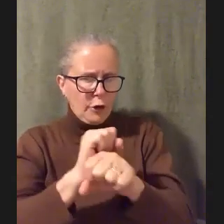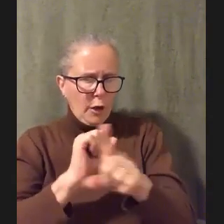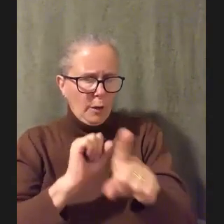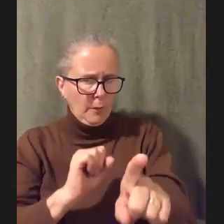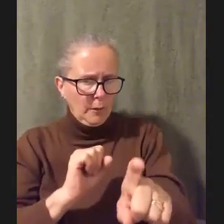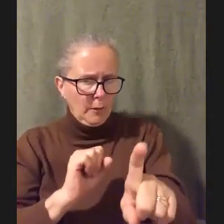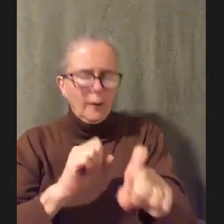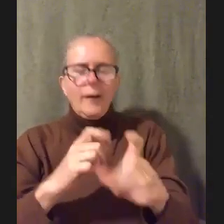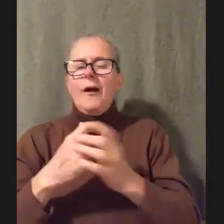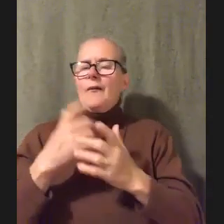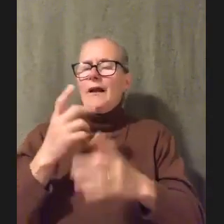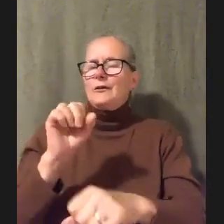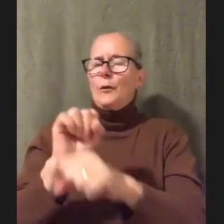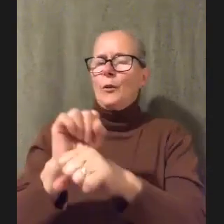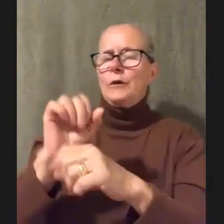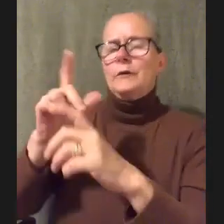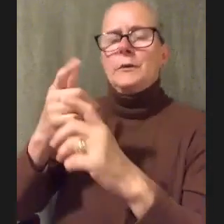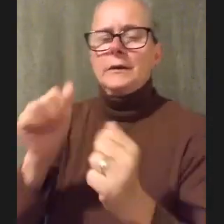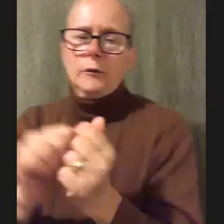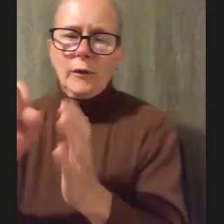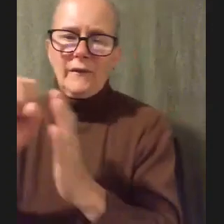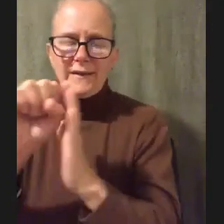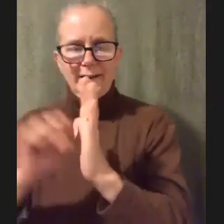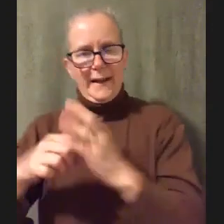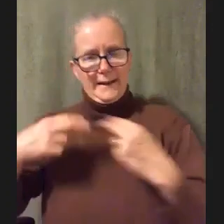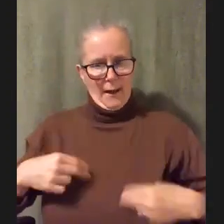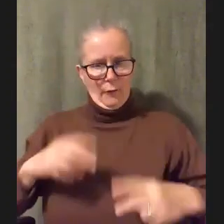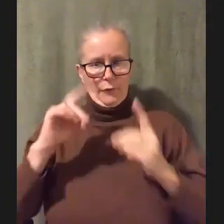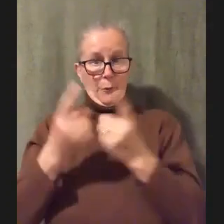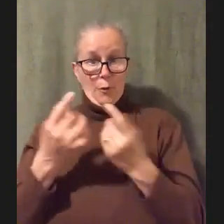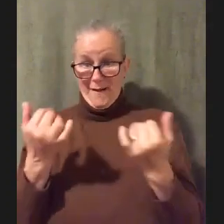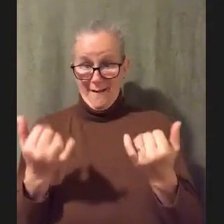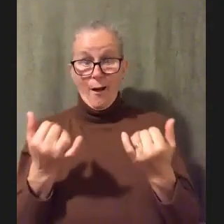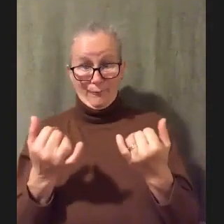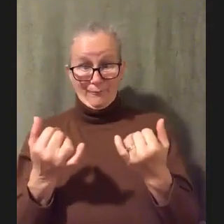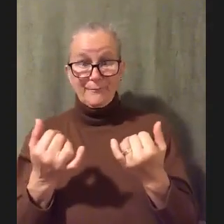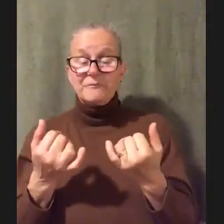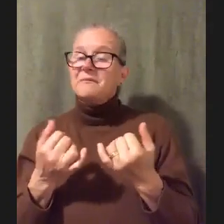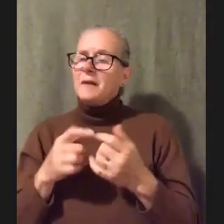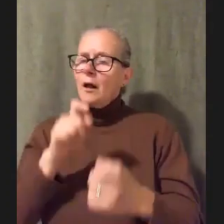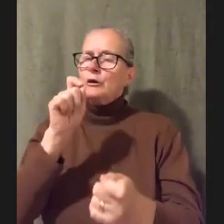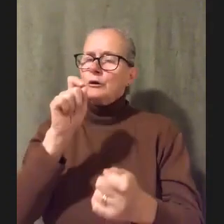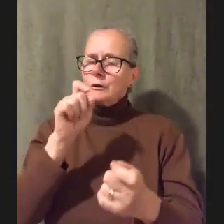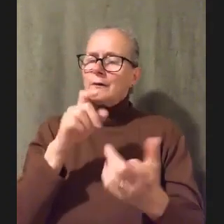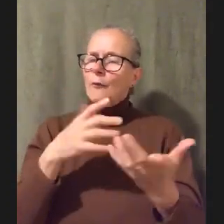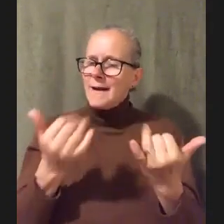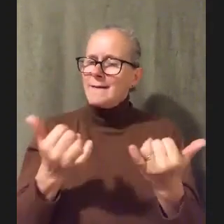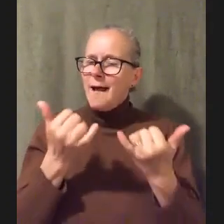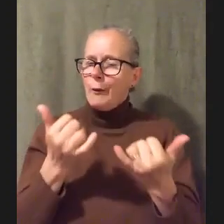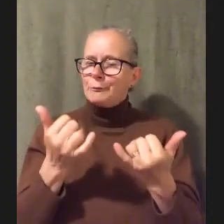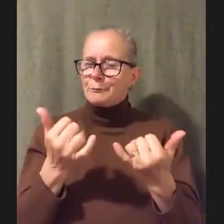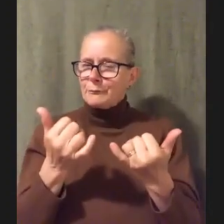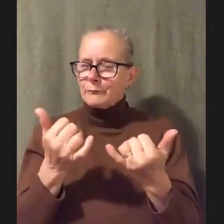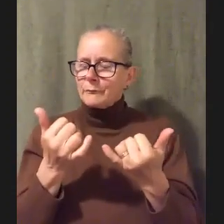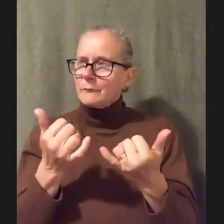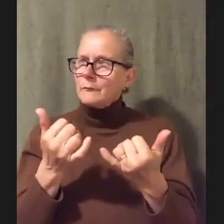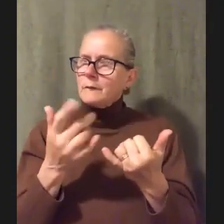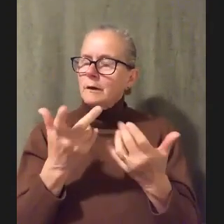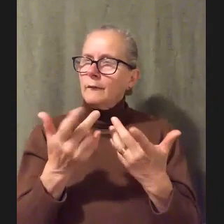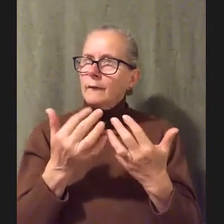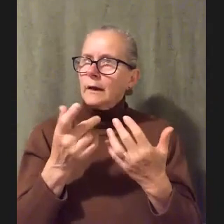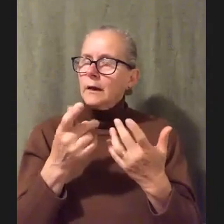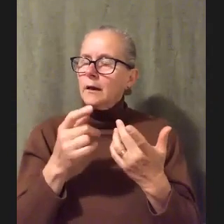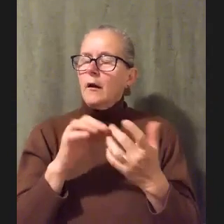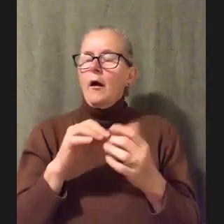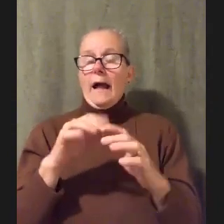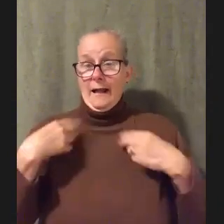to the work that's being done with the State Health Department right now. Certainly the current health